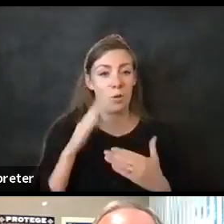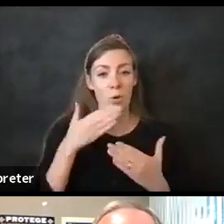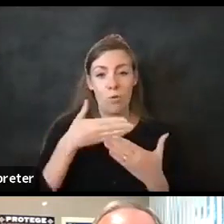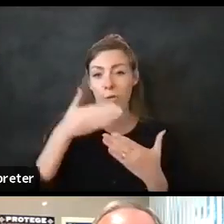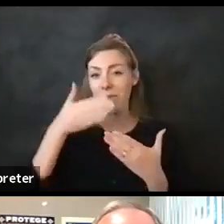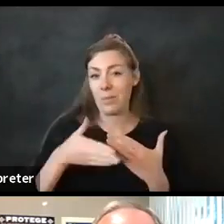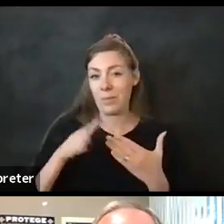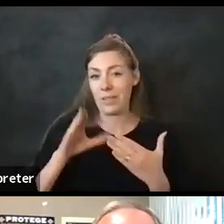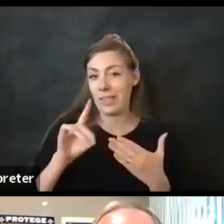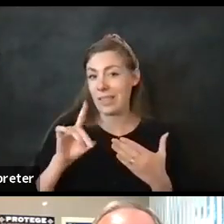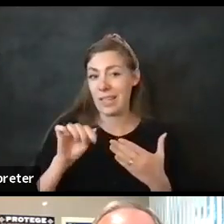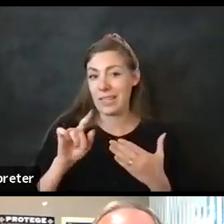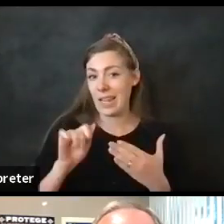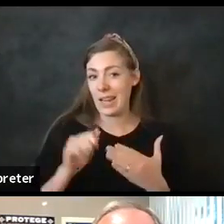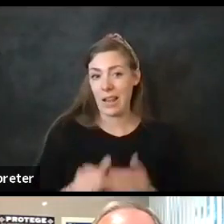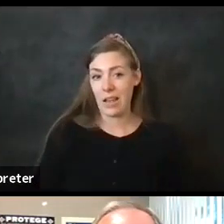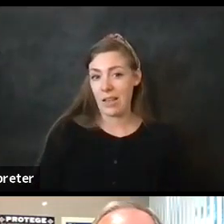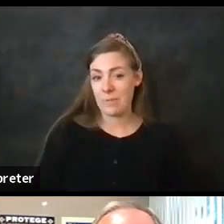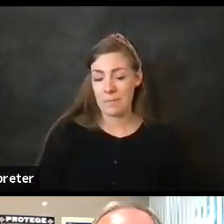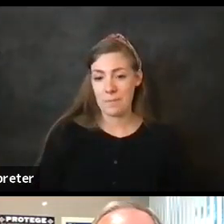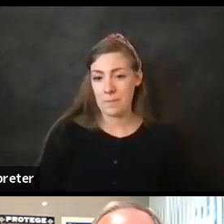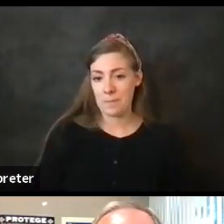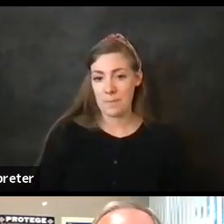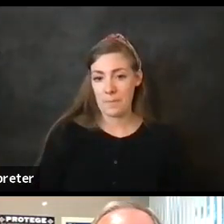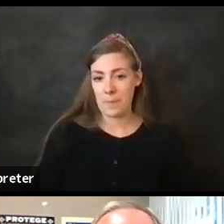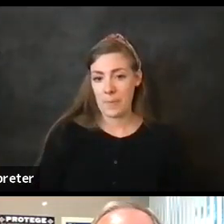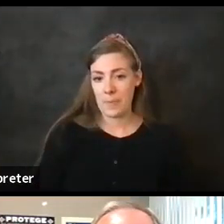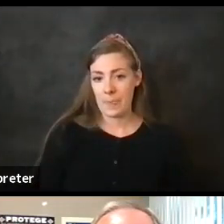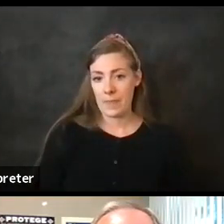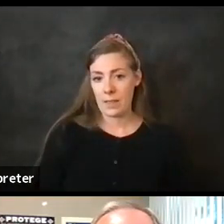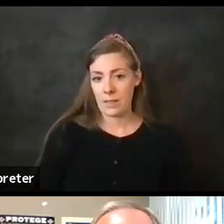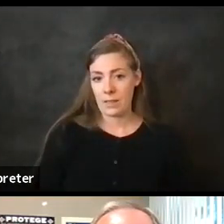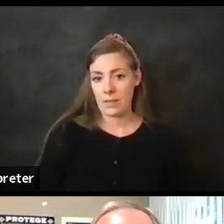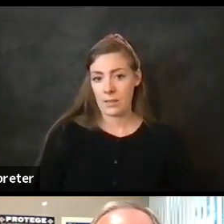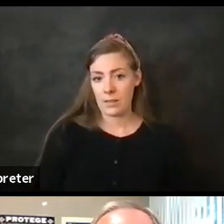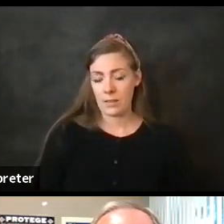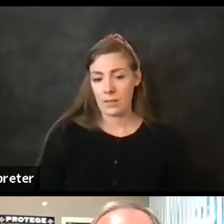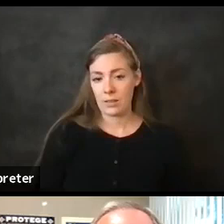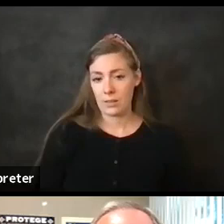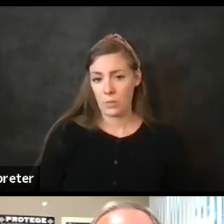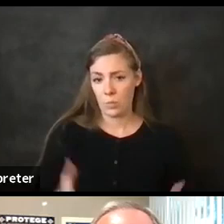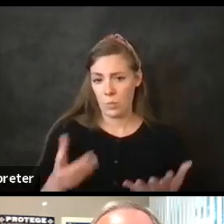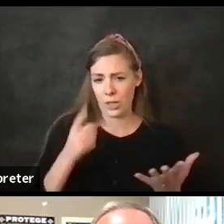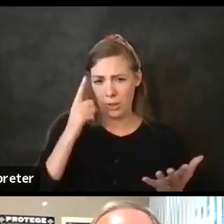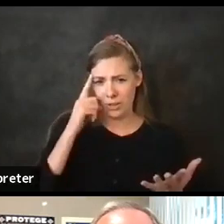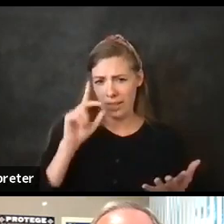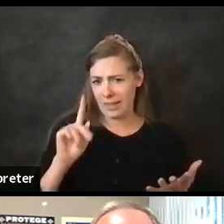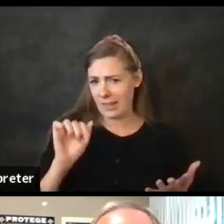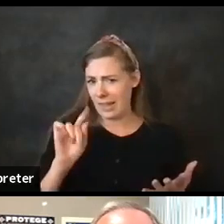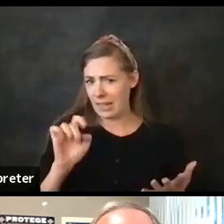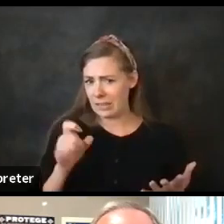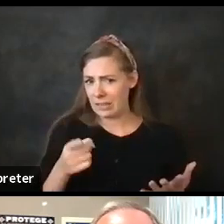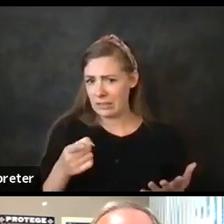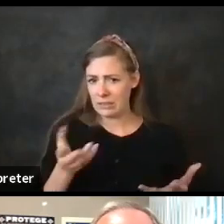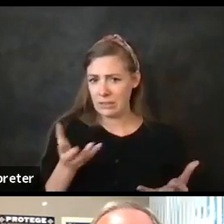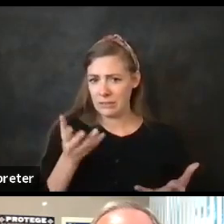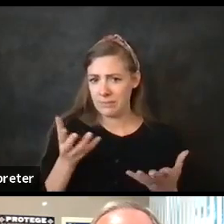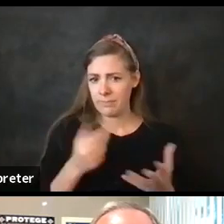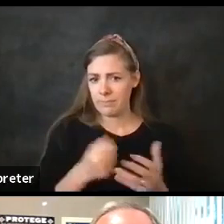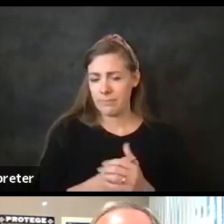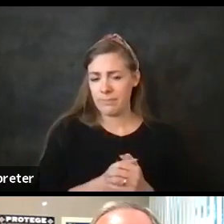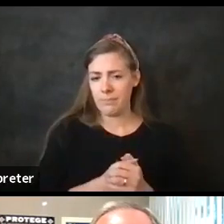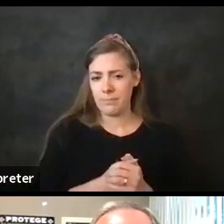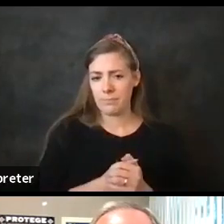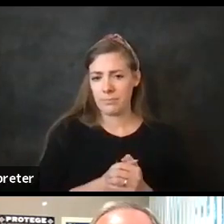on that? And we don't have our vaccine chief on today to speak to that, but I'm wondering if we have any data, Kate. Yeah,